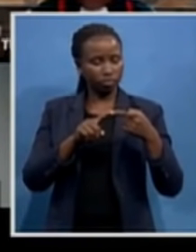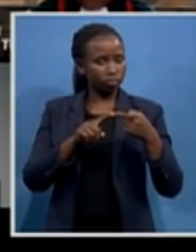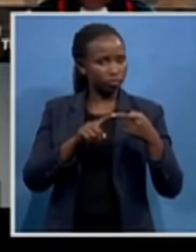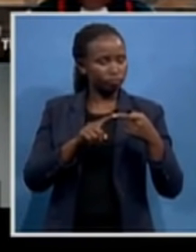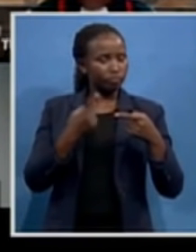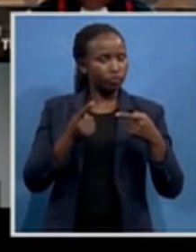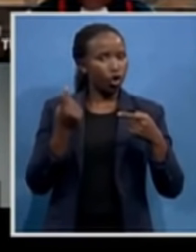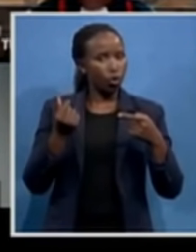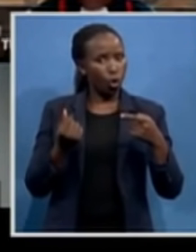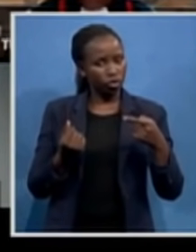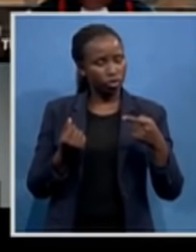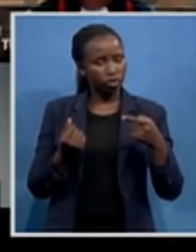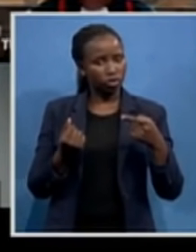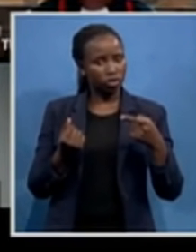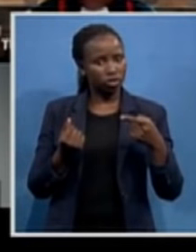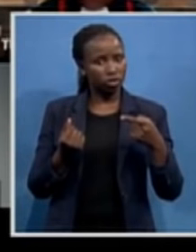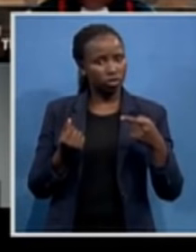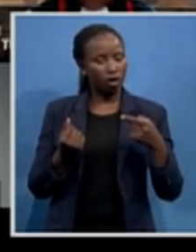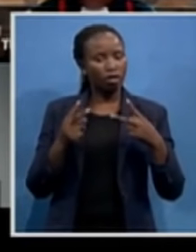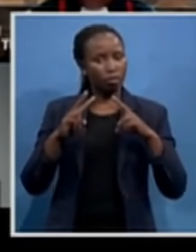the cost of 2 counsel were employed.